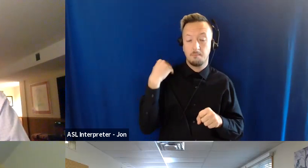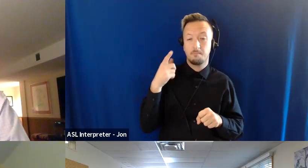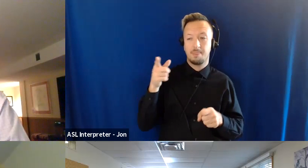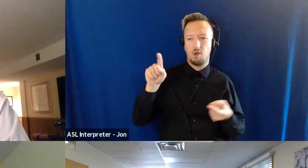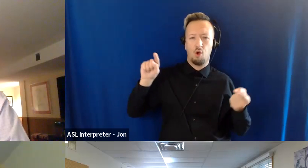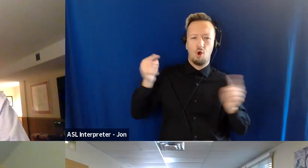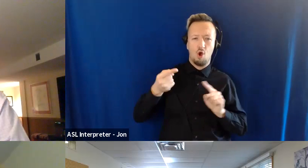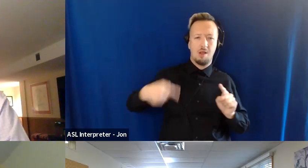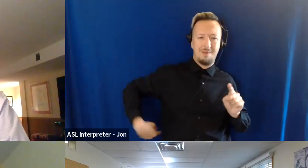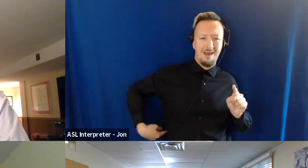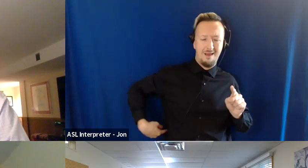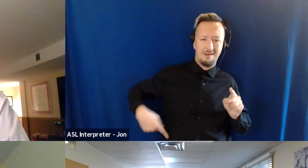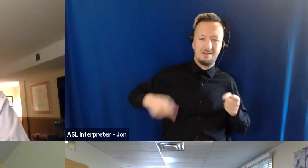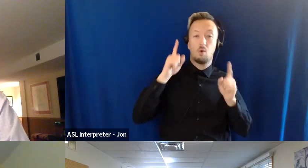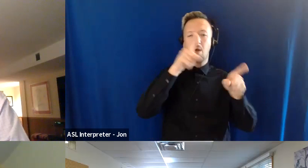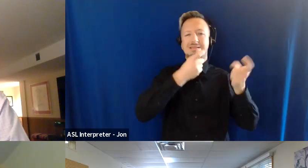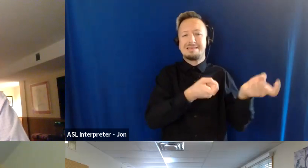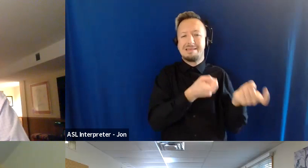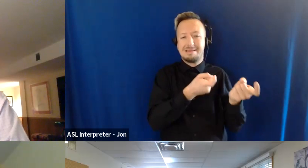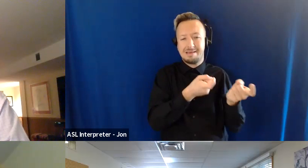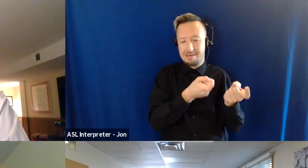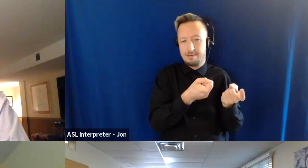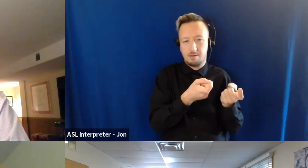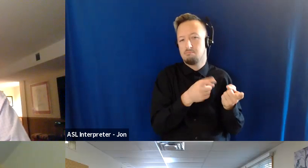back skiing. He went skiing